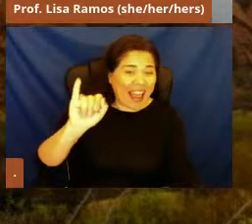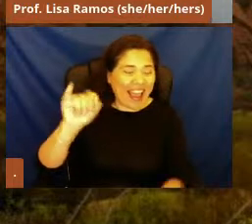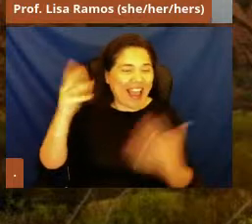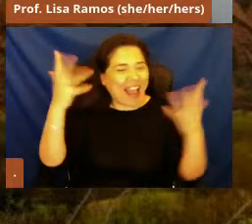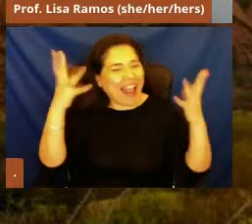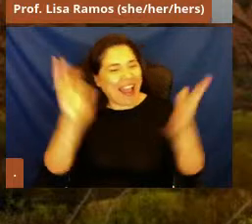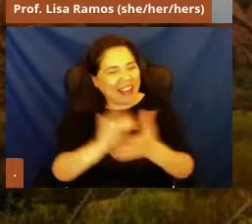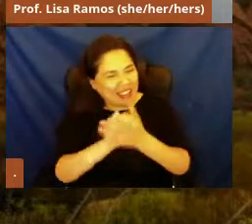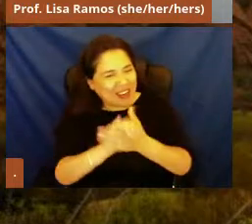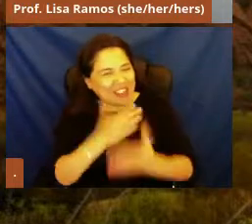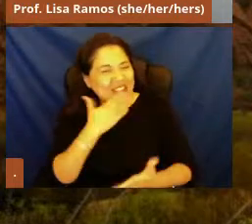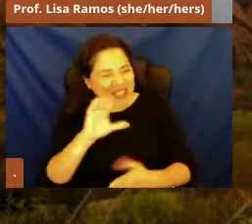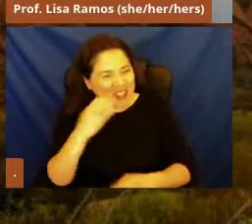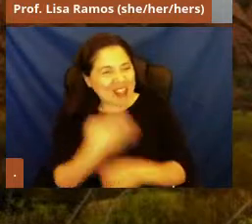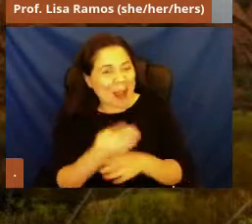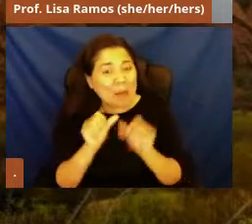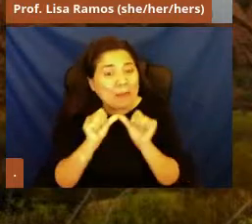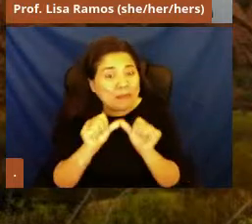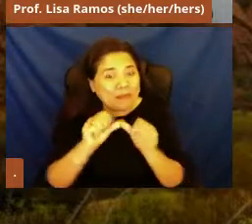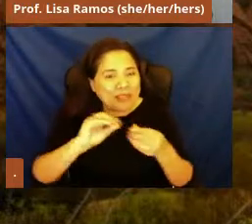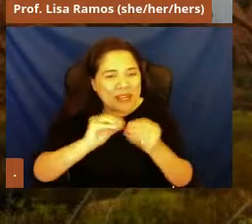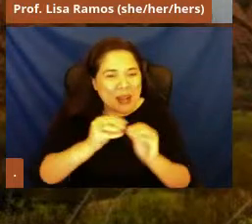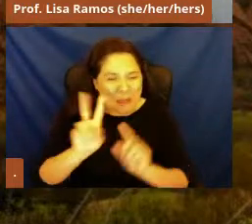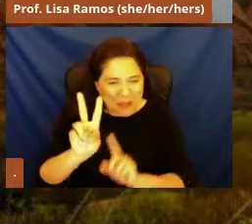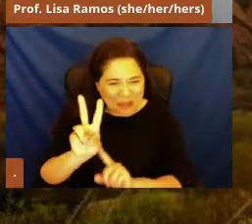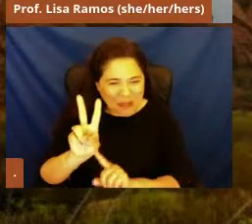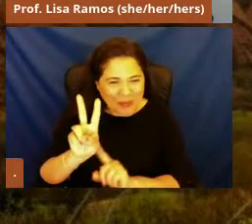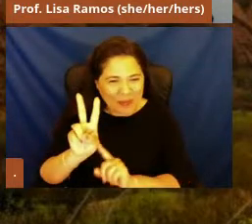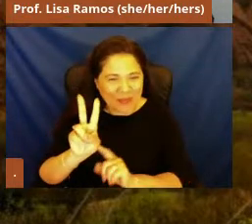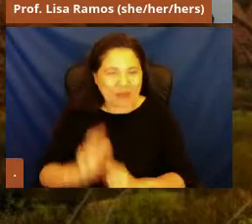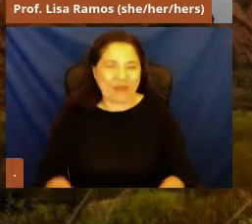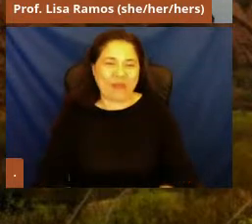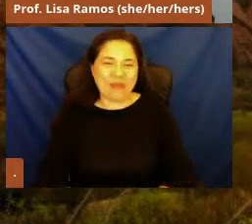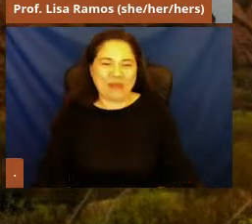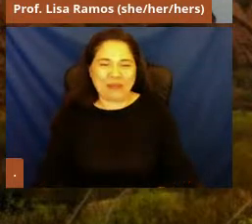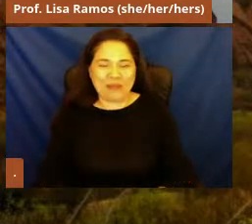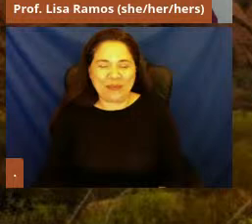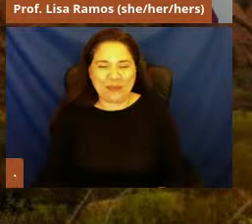All right, good job, everyone. Let's go to the next question.